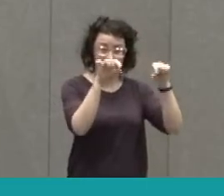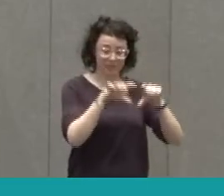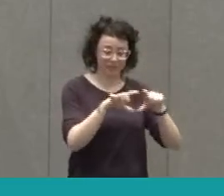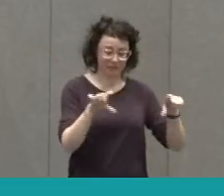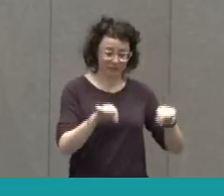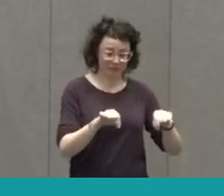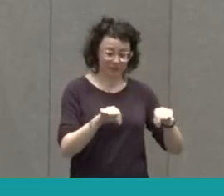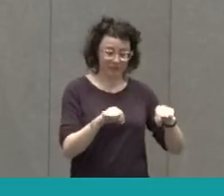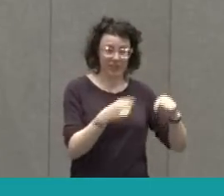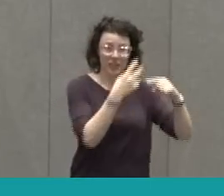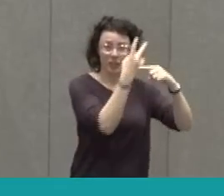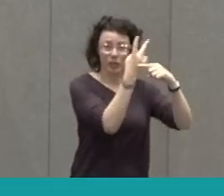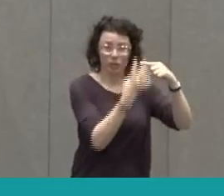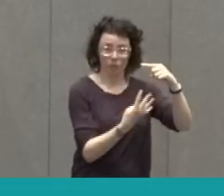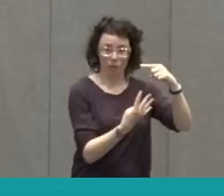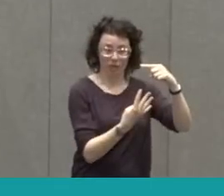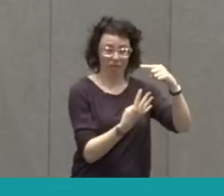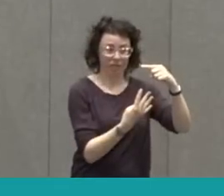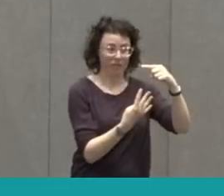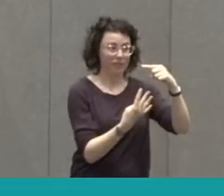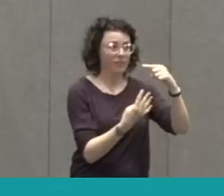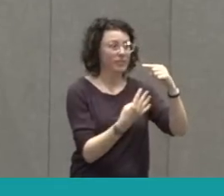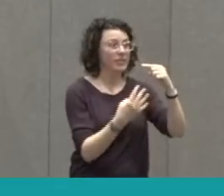3/6, and